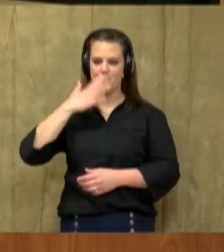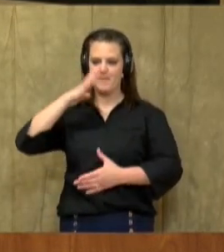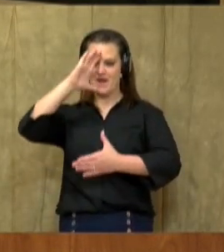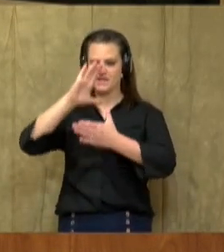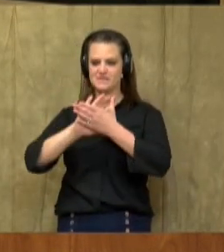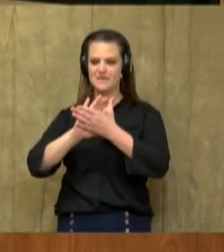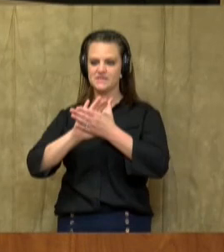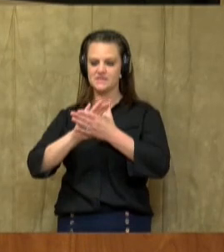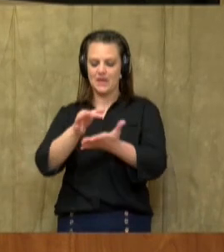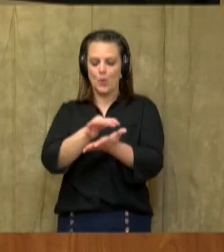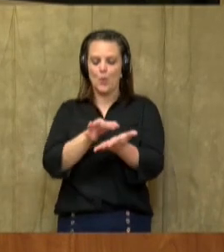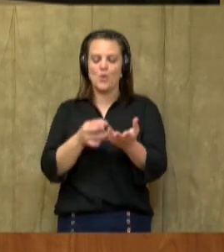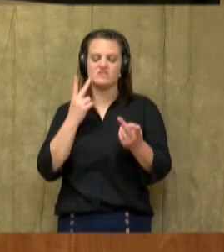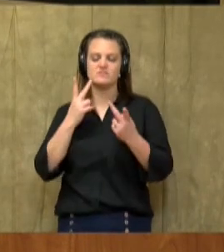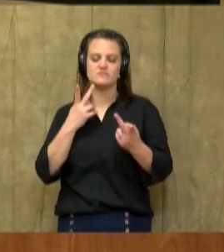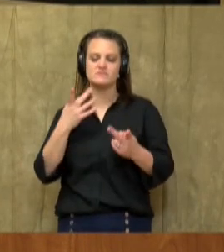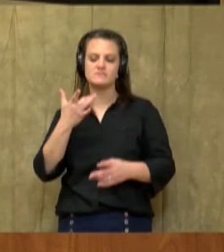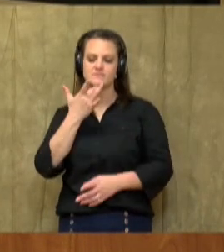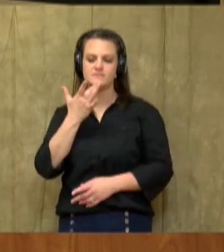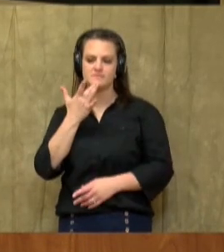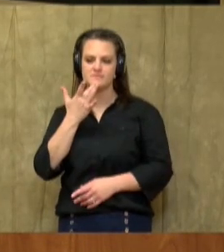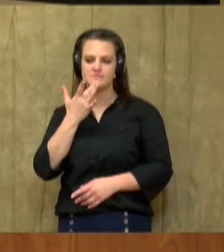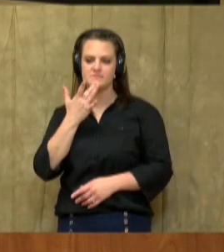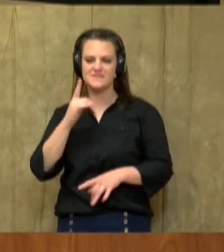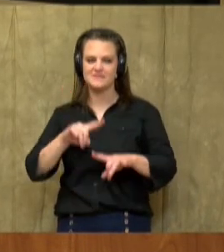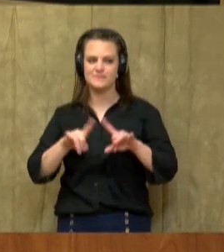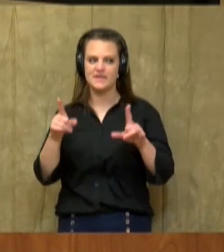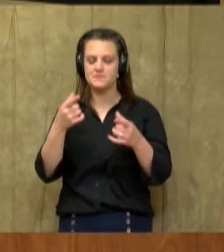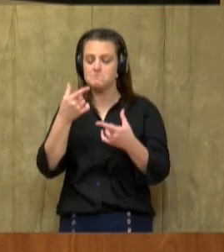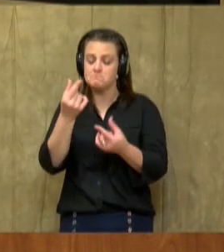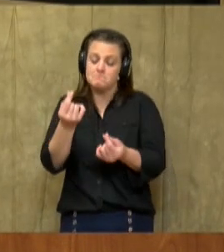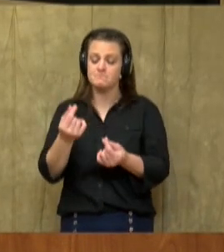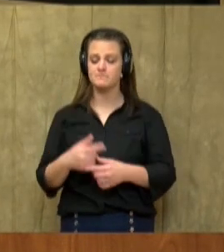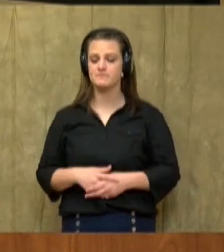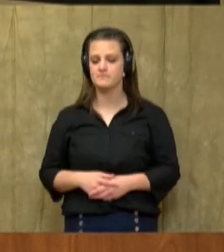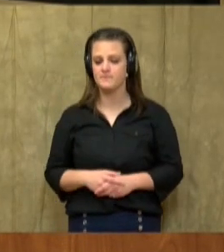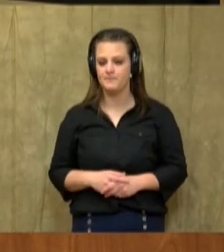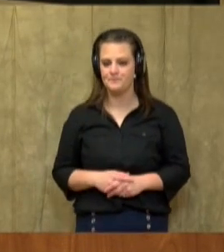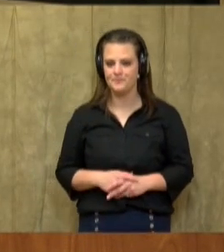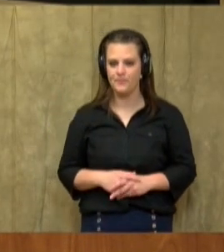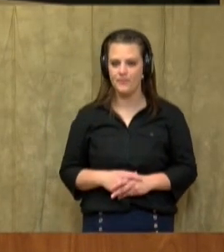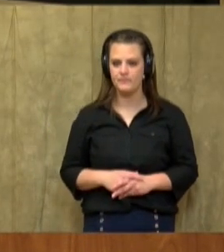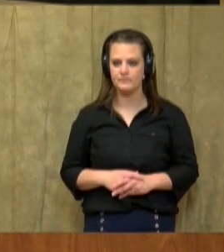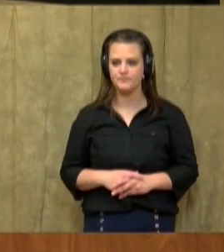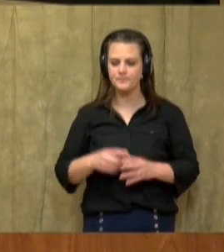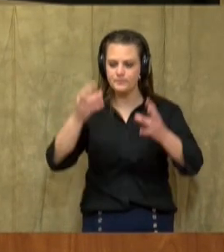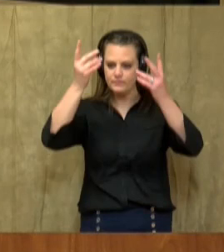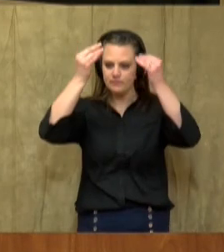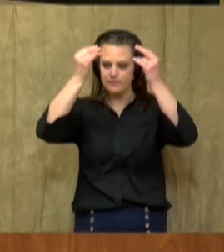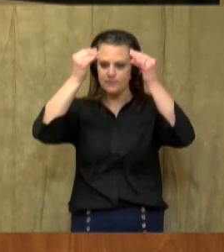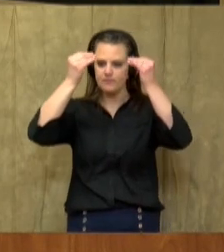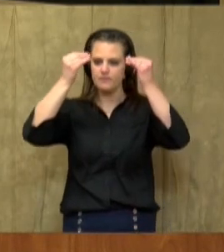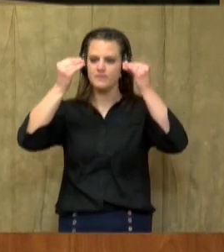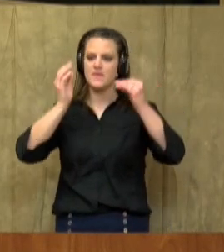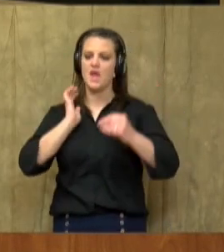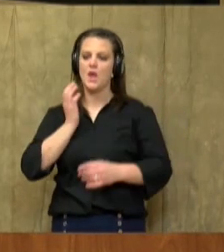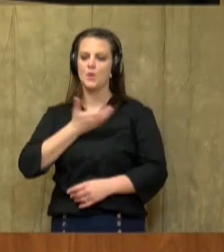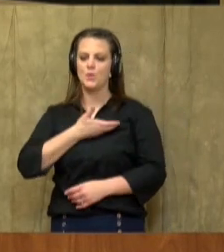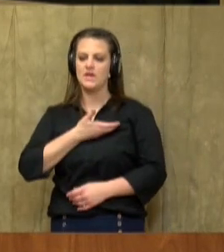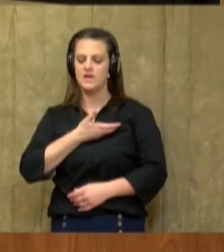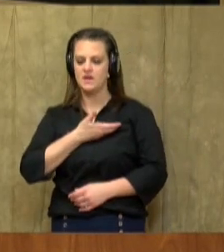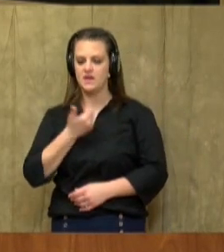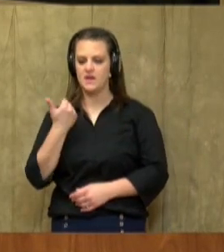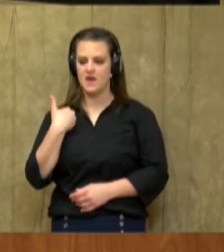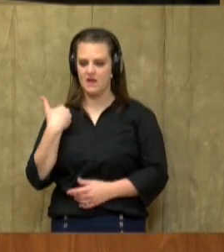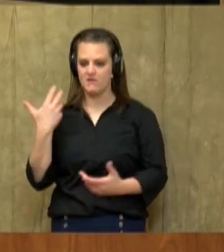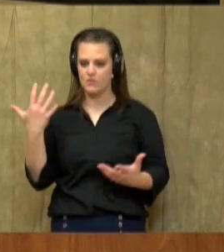look at coins too, but I found that kind of interesting. Okay, but let's think about it. We have some questions. We